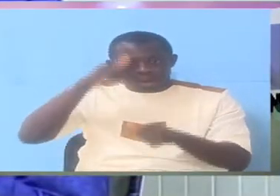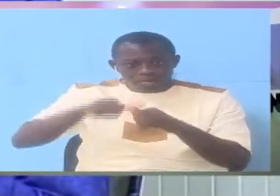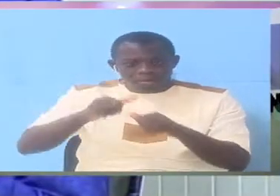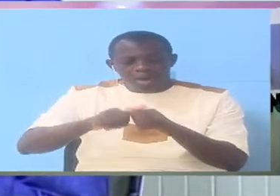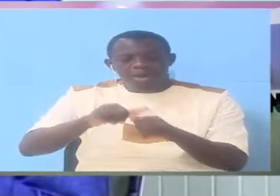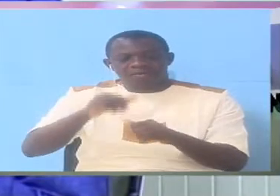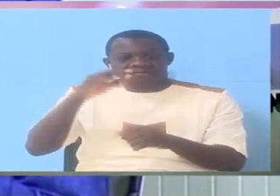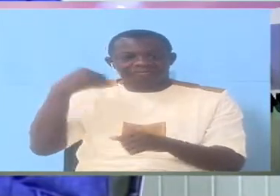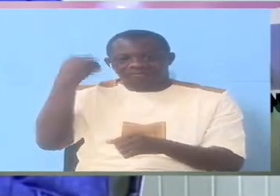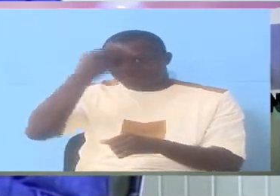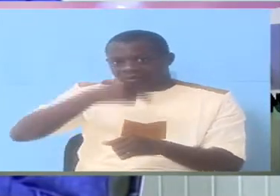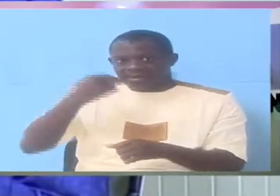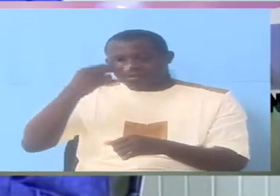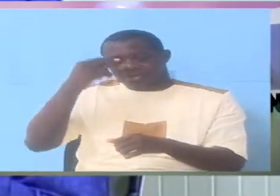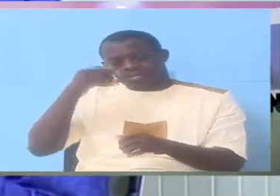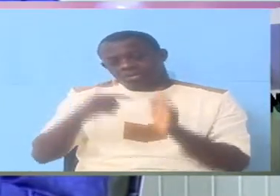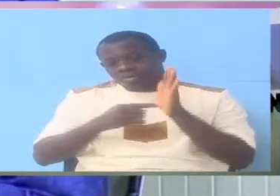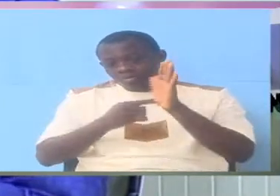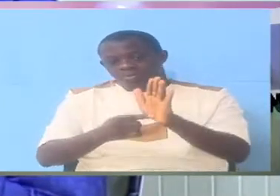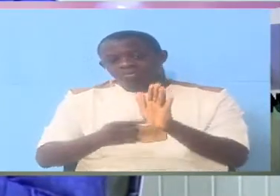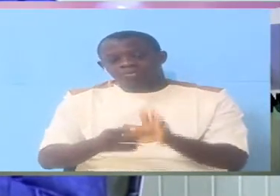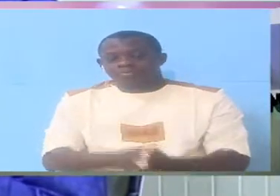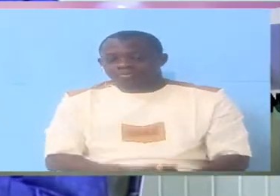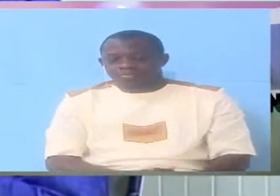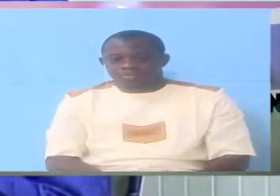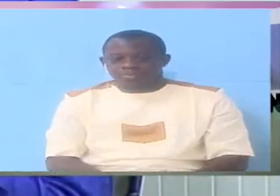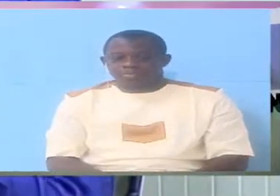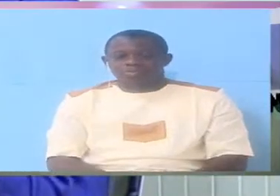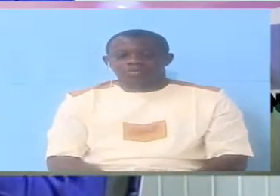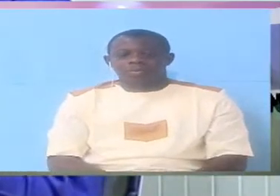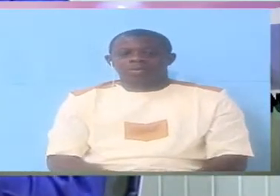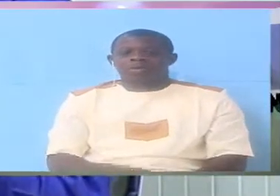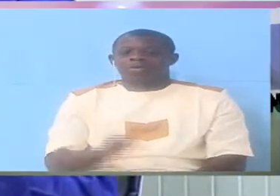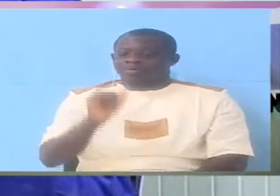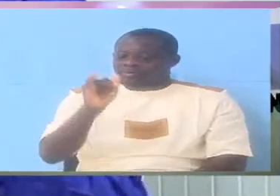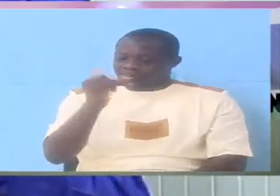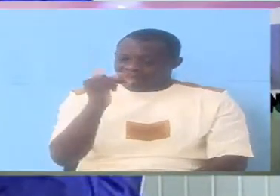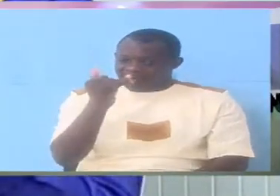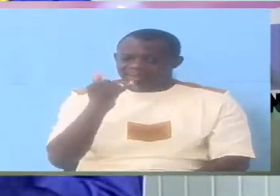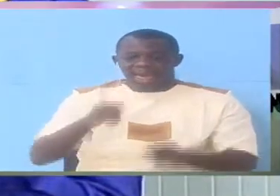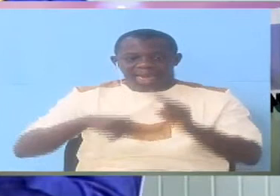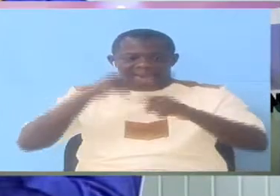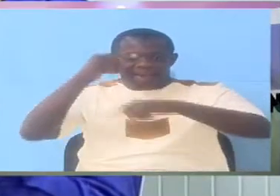soldier kebal jele be me alonko isi suite nova. Ha, yes.